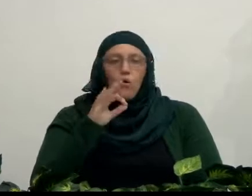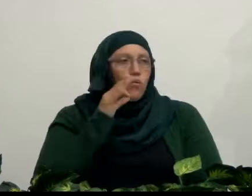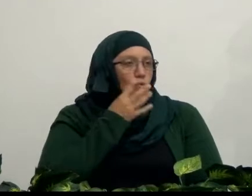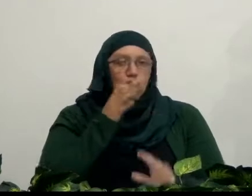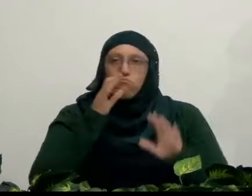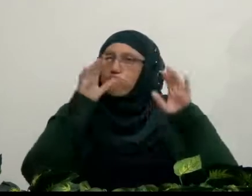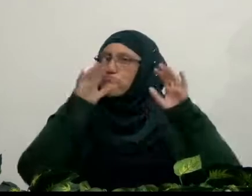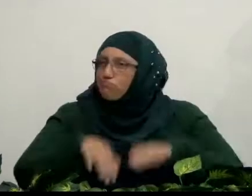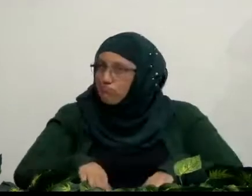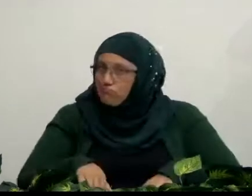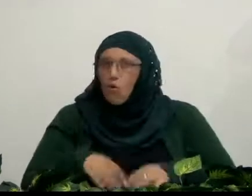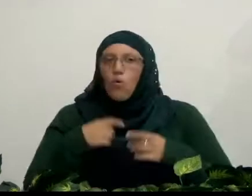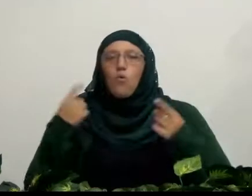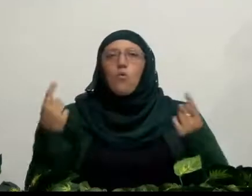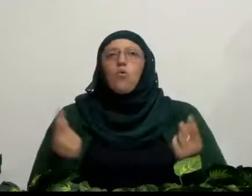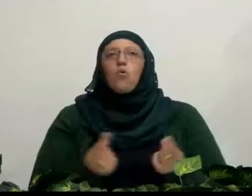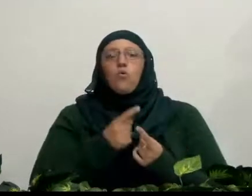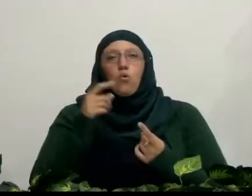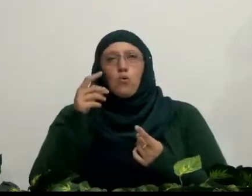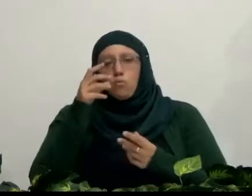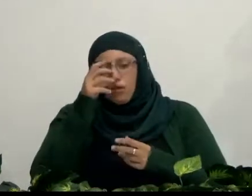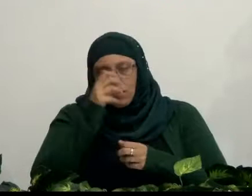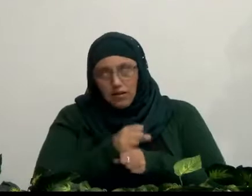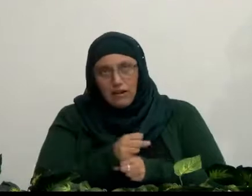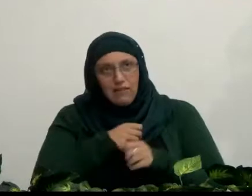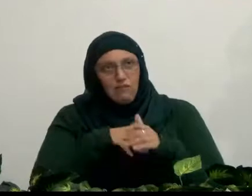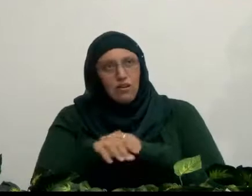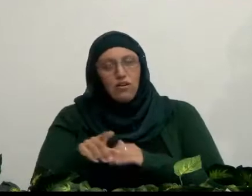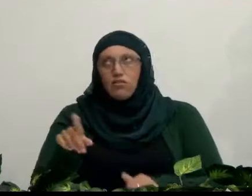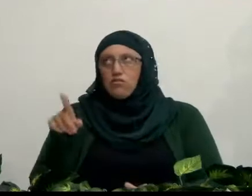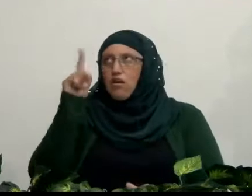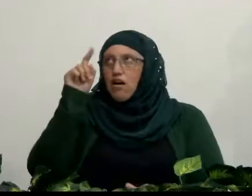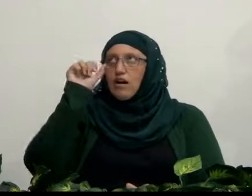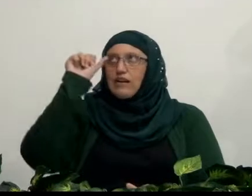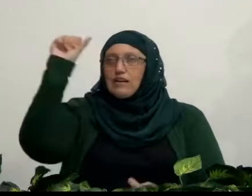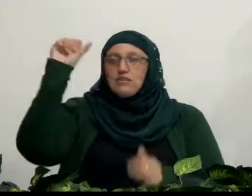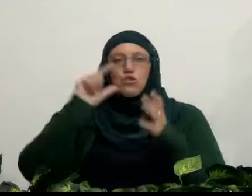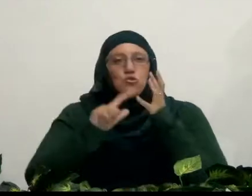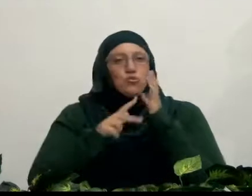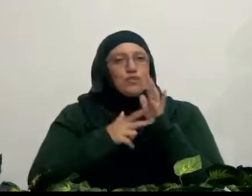white, and so should everyone who believes in his unity.